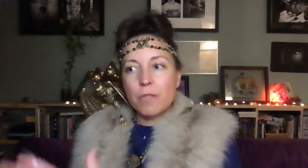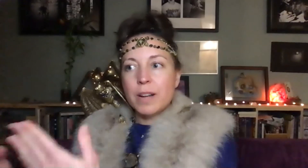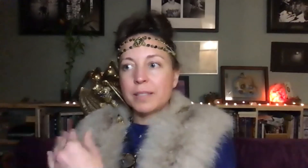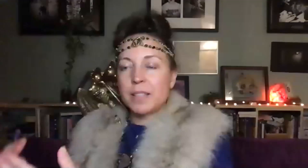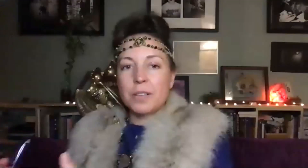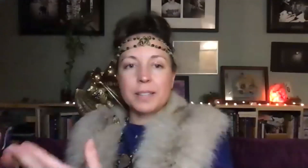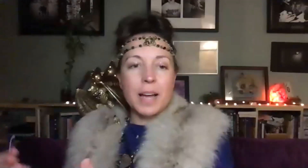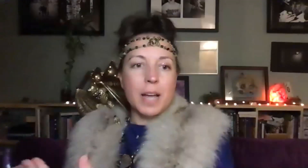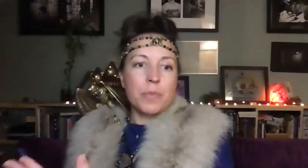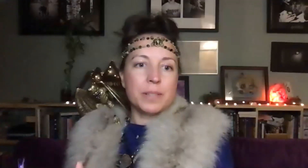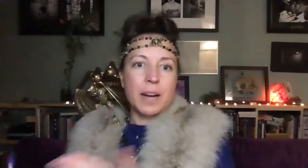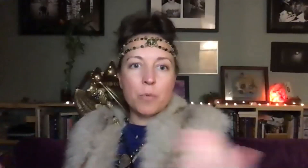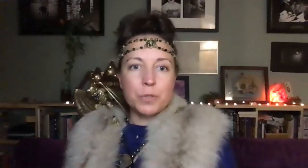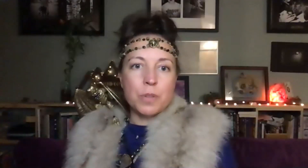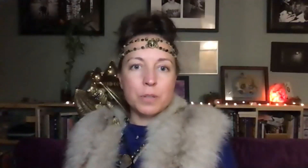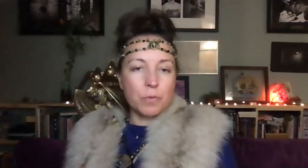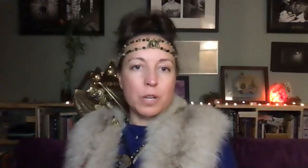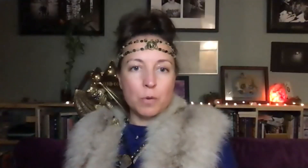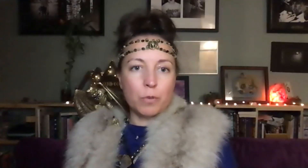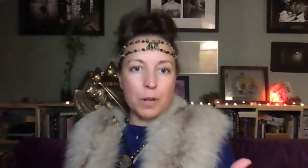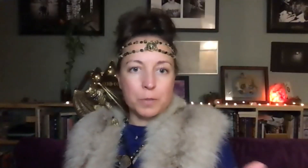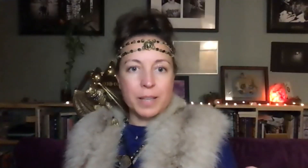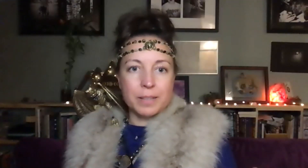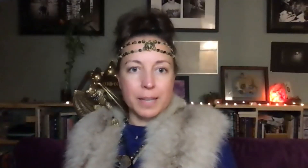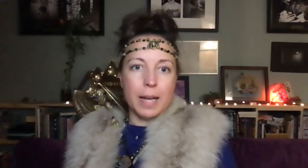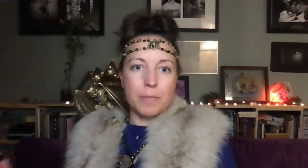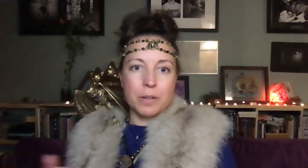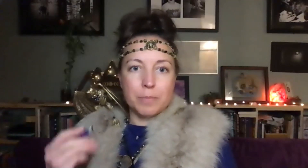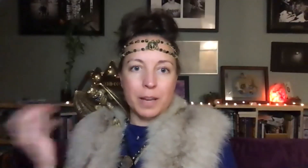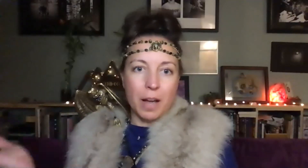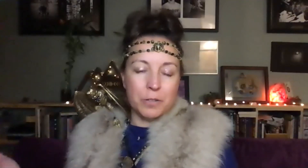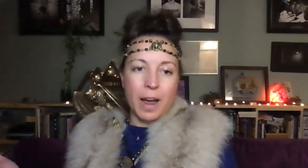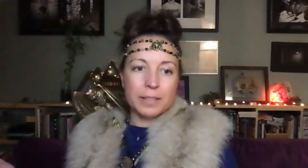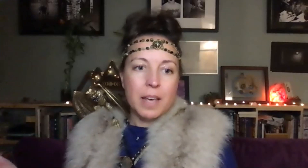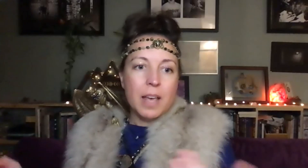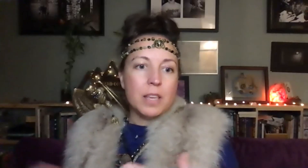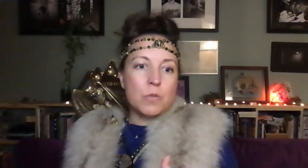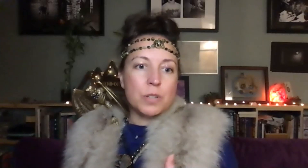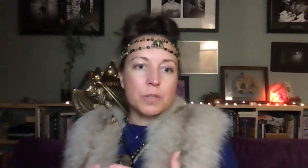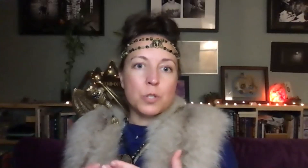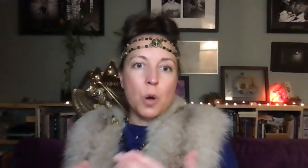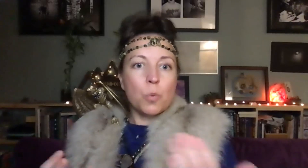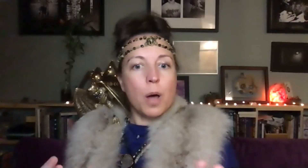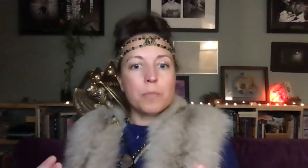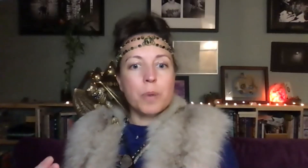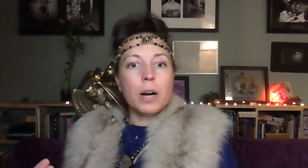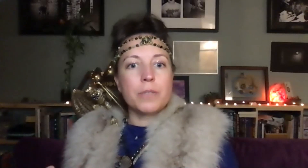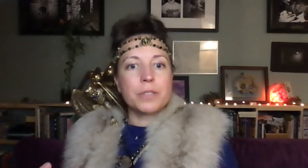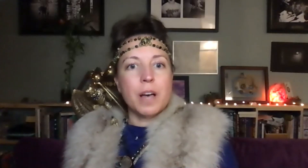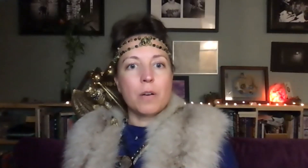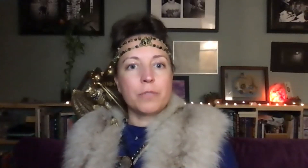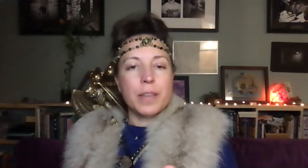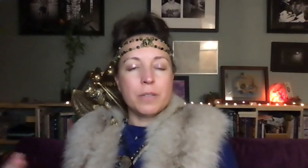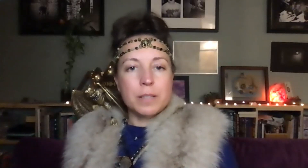you never necessarily signed up and said, I will do this for you for all space and time. Here is my contract. You just showed one part